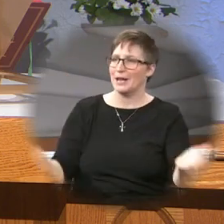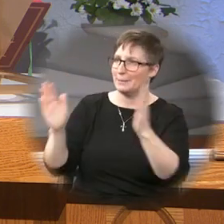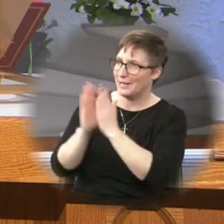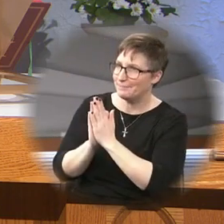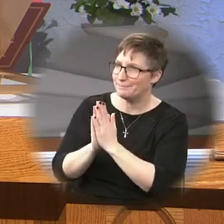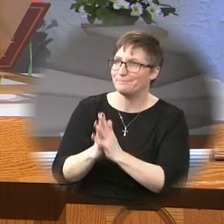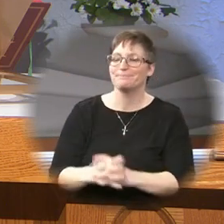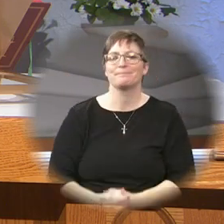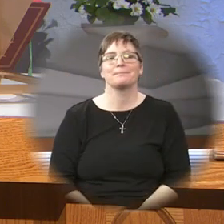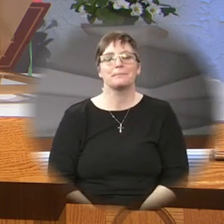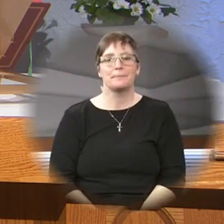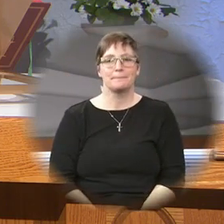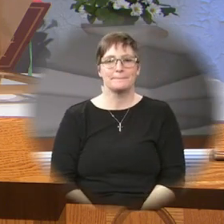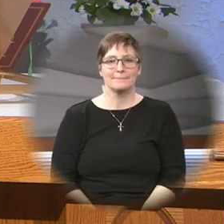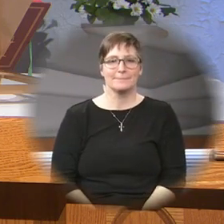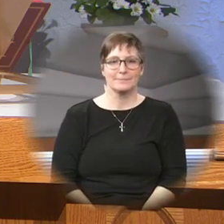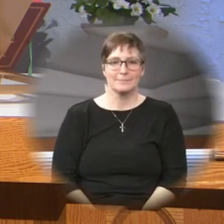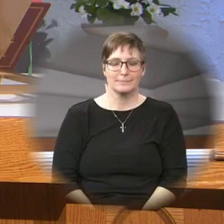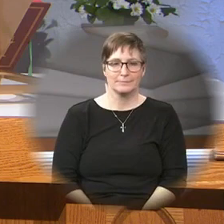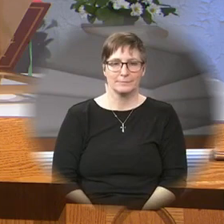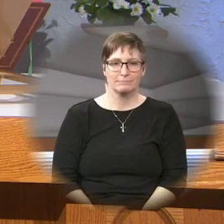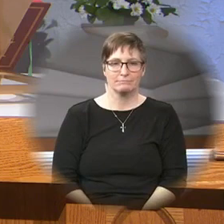ever. Amen.